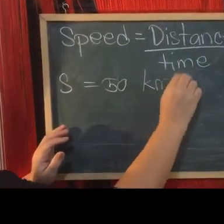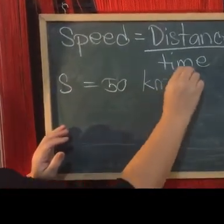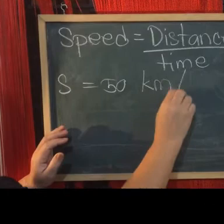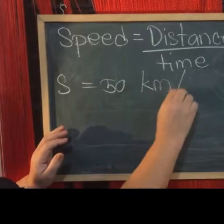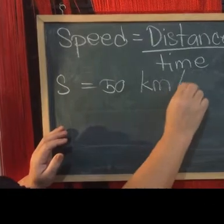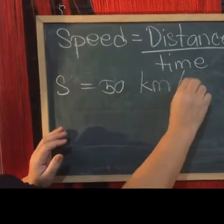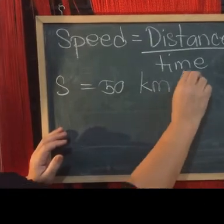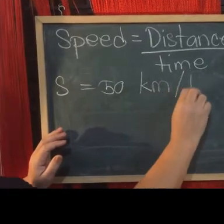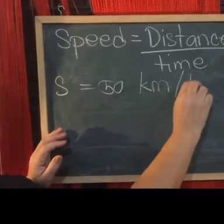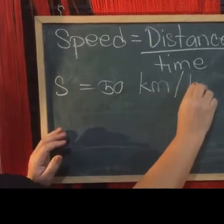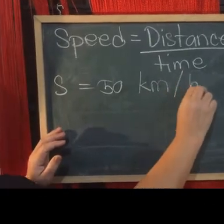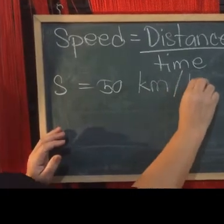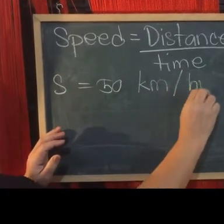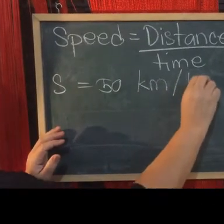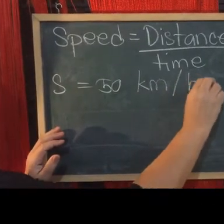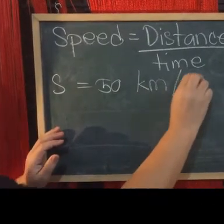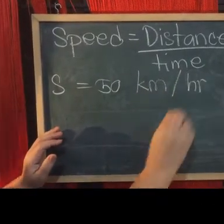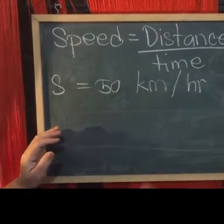kilometer